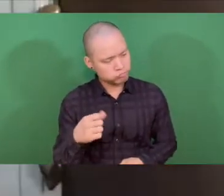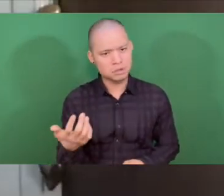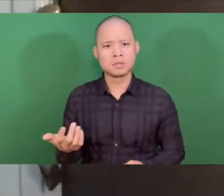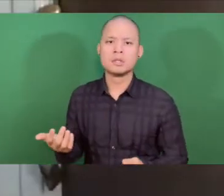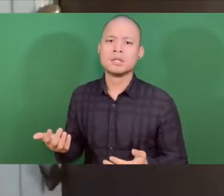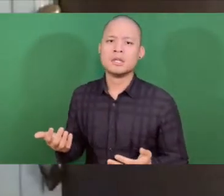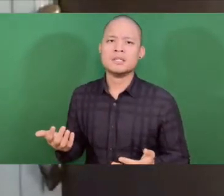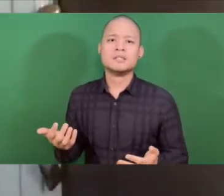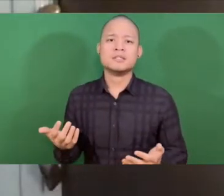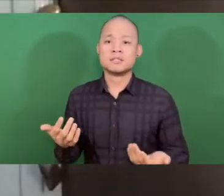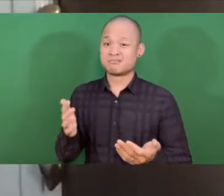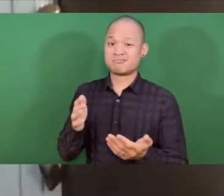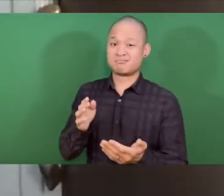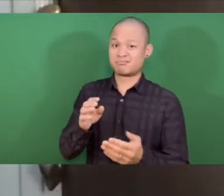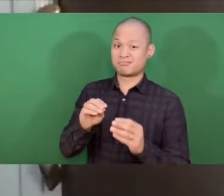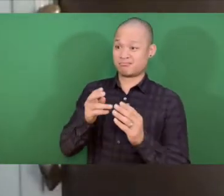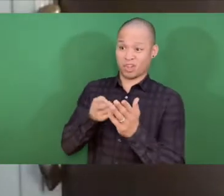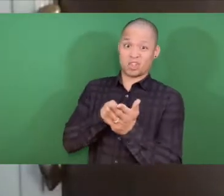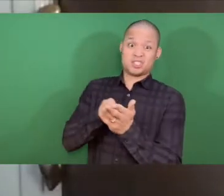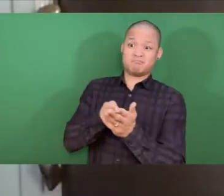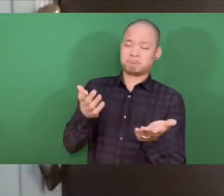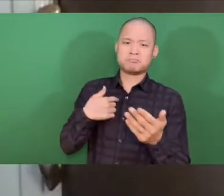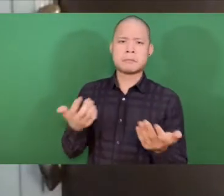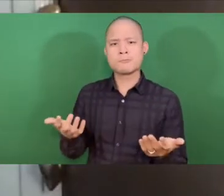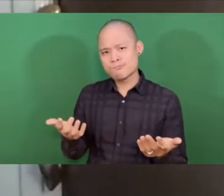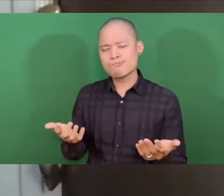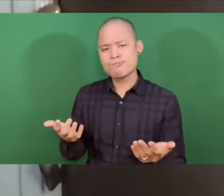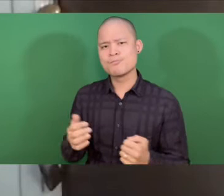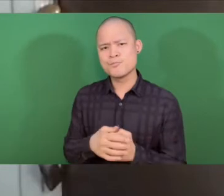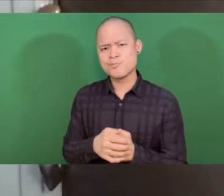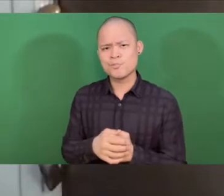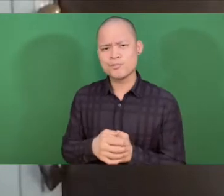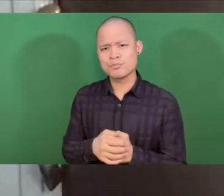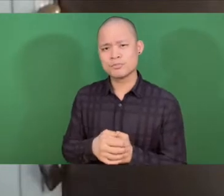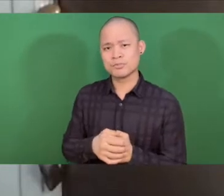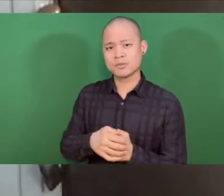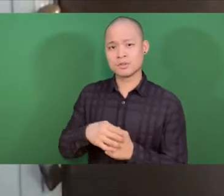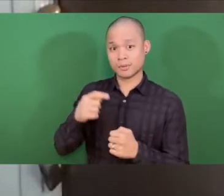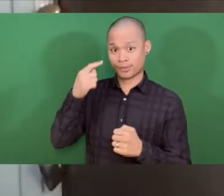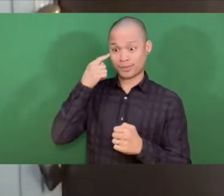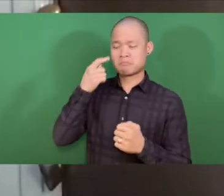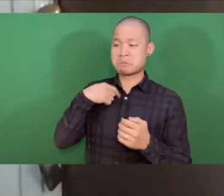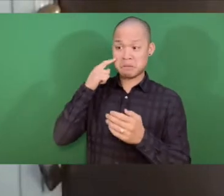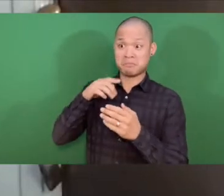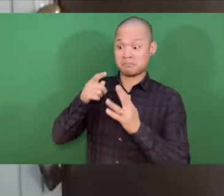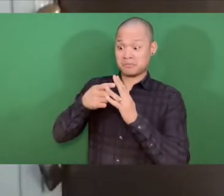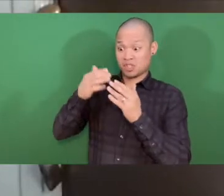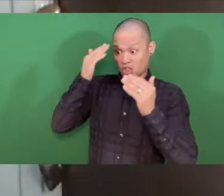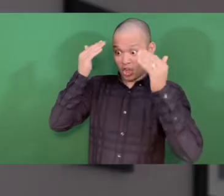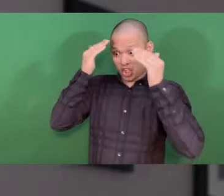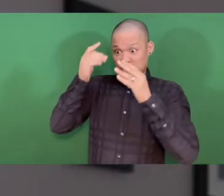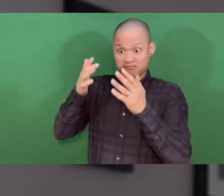Yeah. partly because I think the beginning of all knowledge is to know